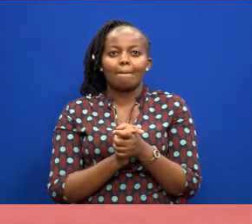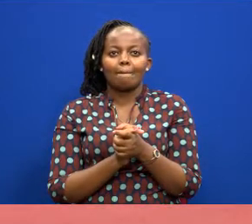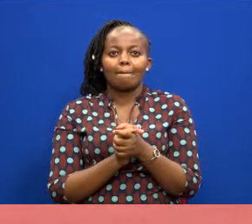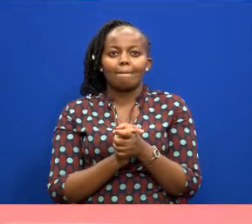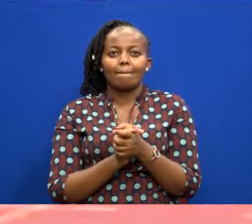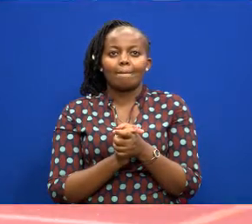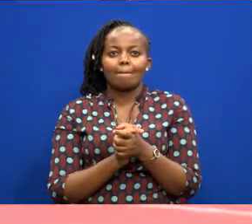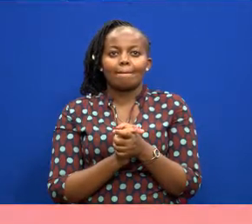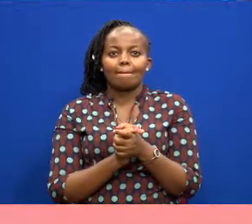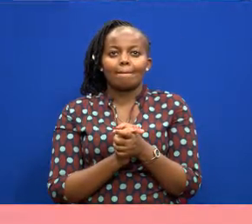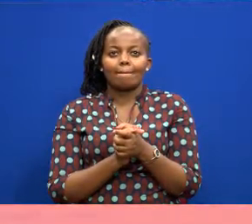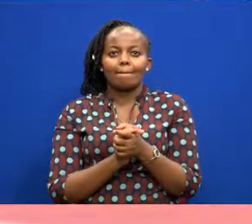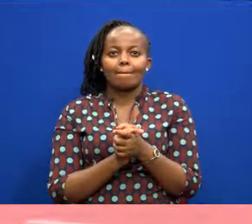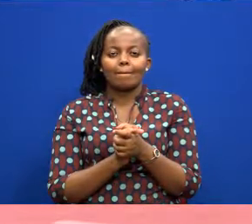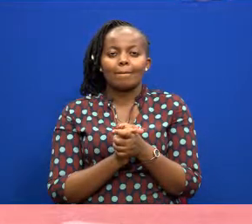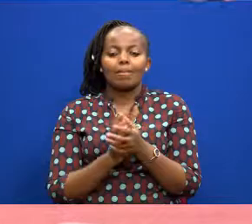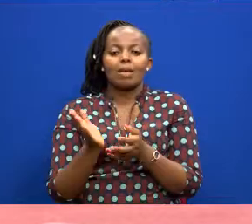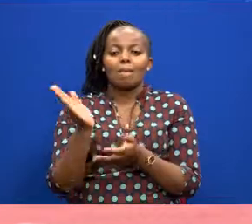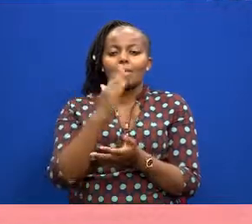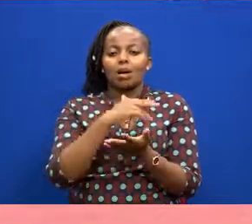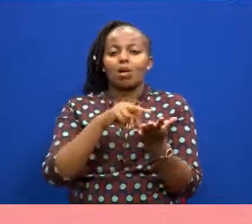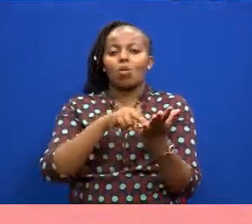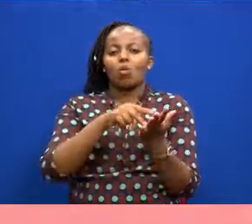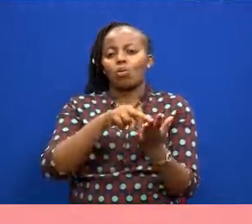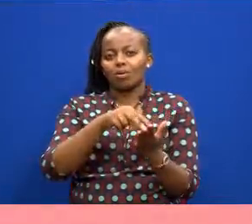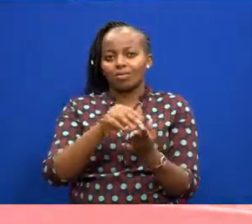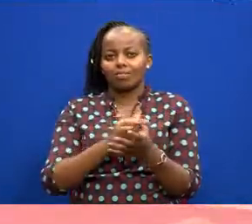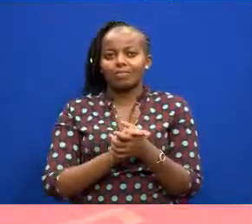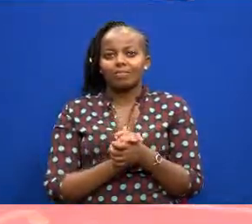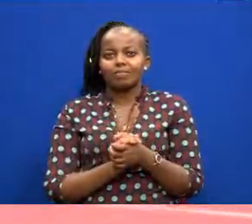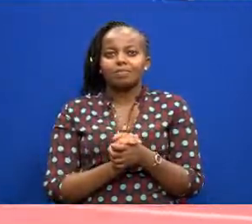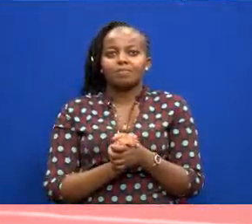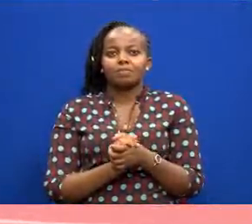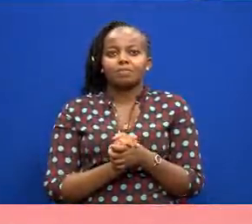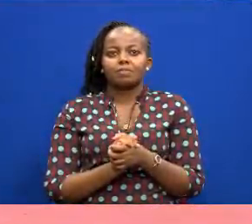Up your head. Okay, and walk quickly back. Good.